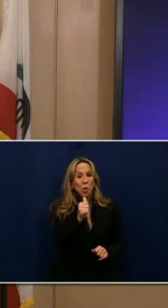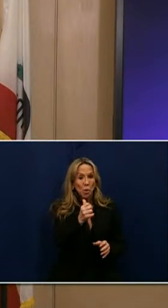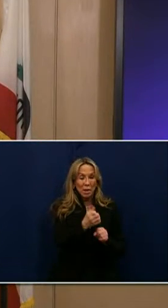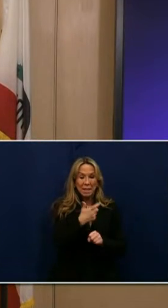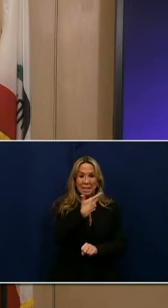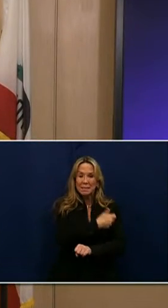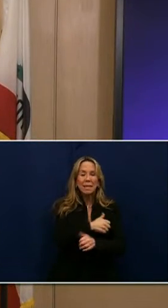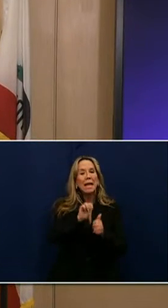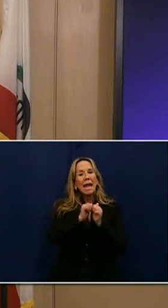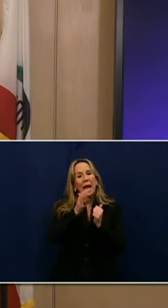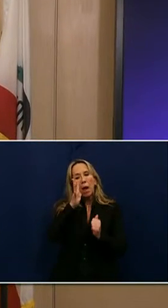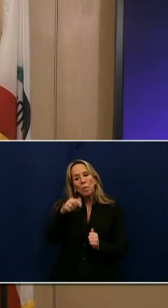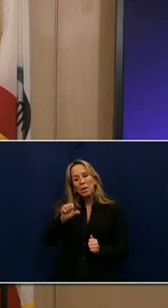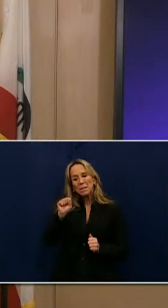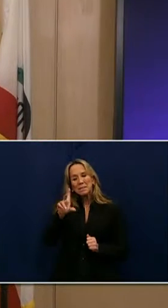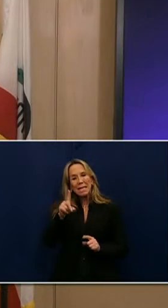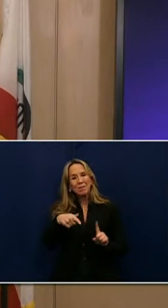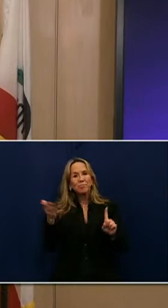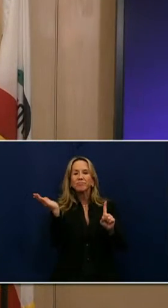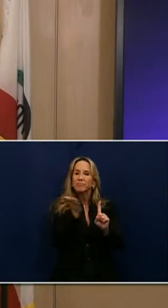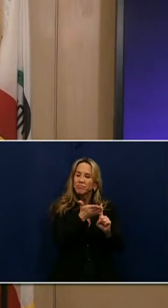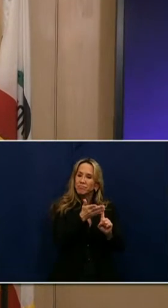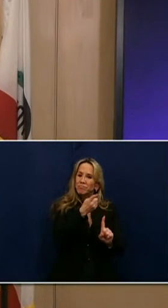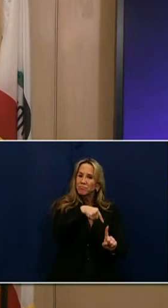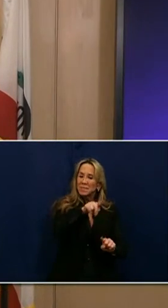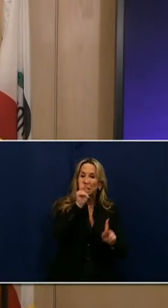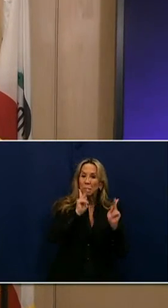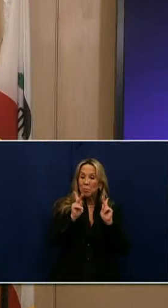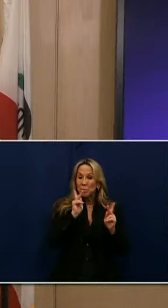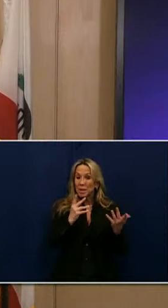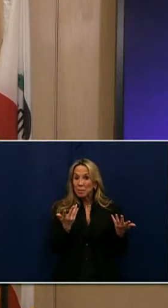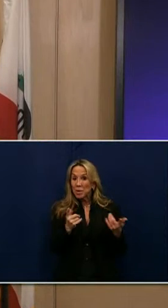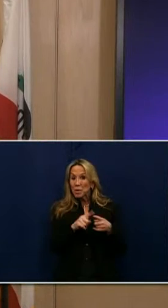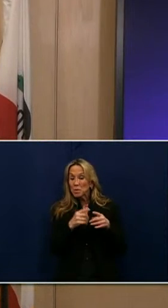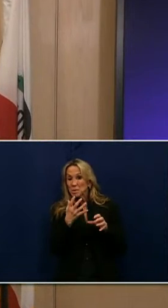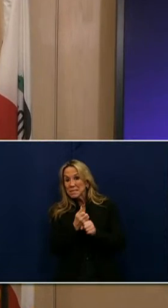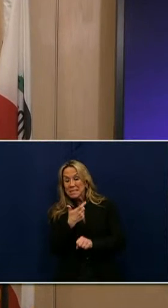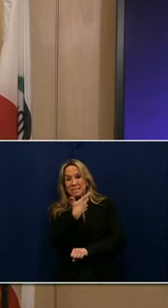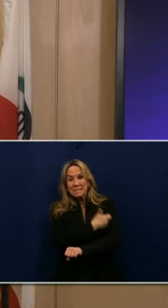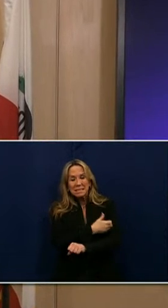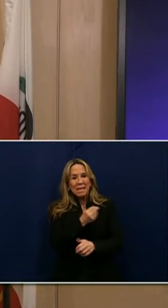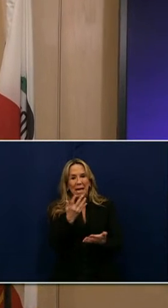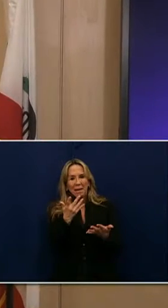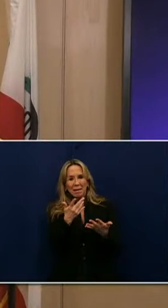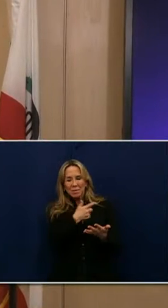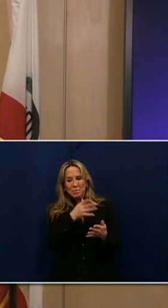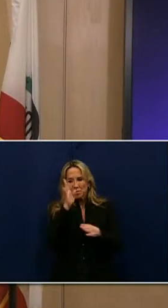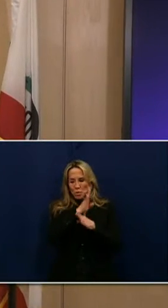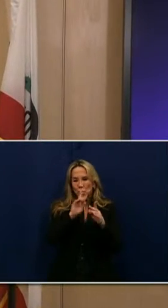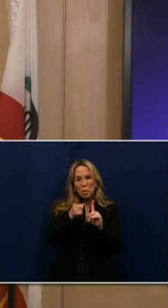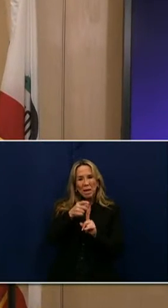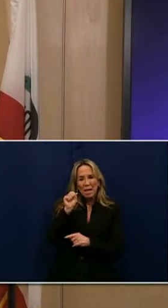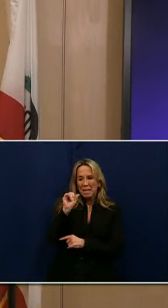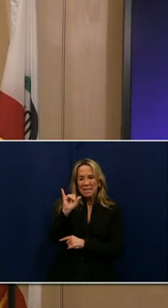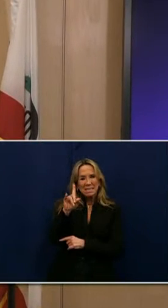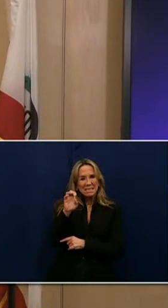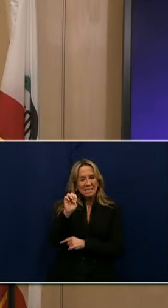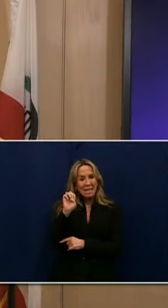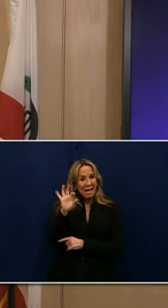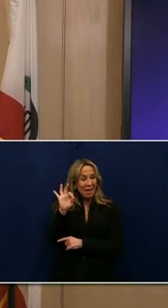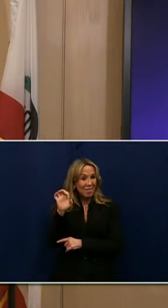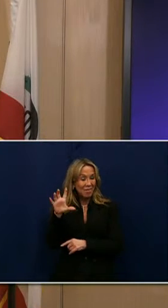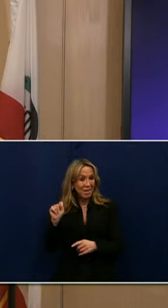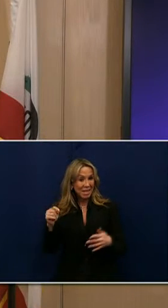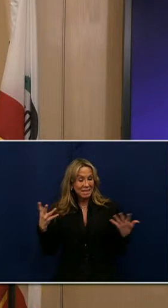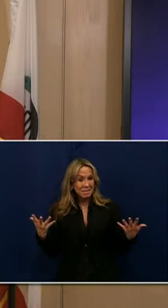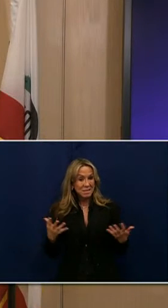assuage any fears San Diegans may have regarding the vaccine concerning potential side effects, especially considering that 2 doses